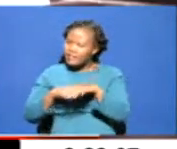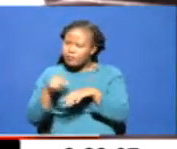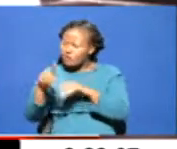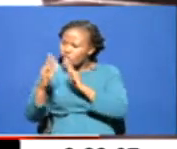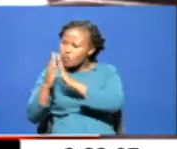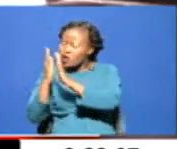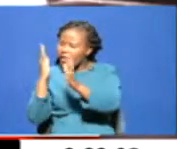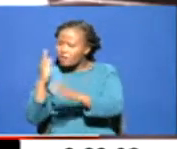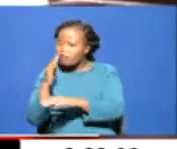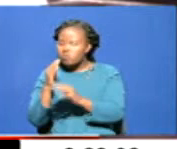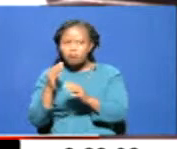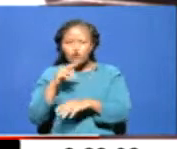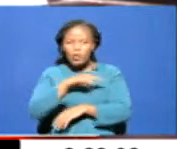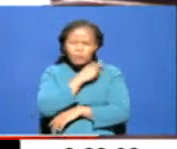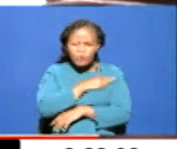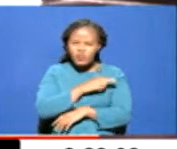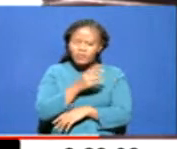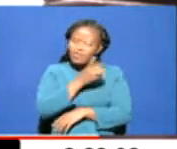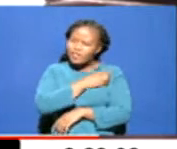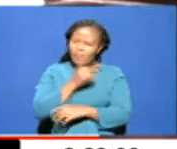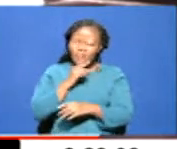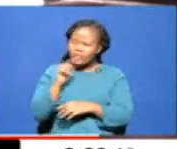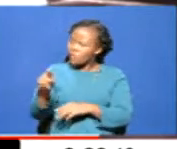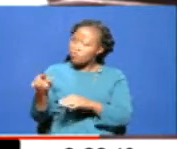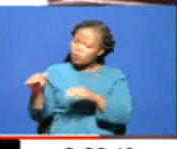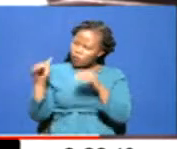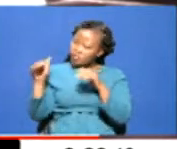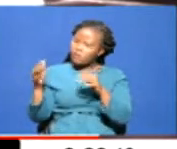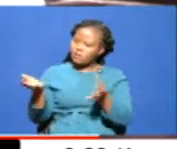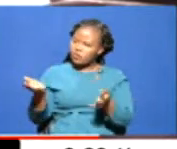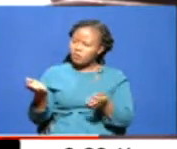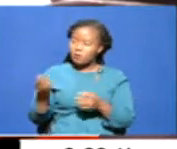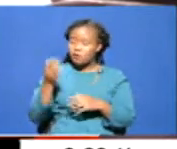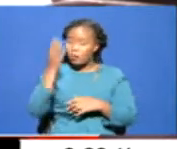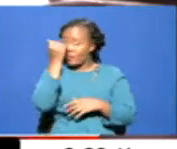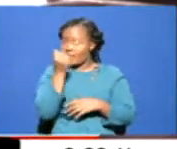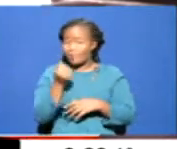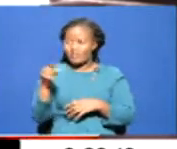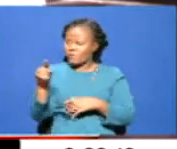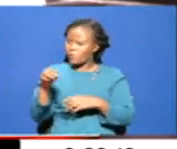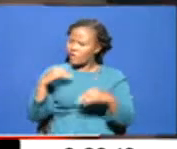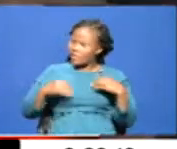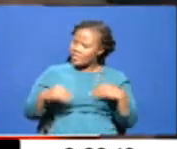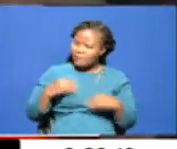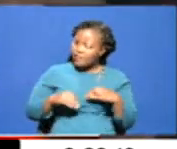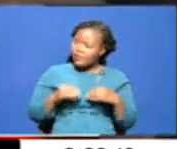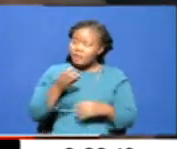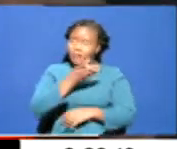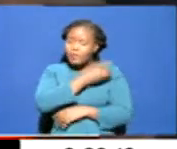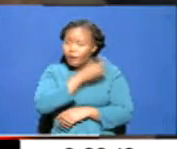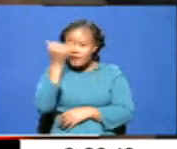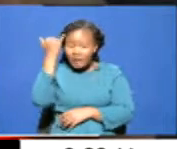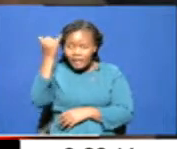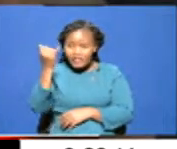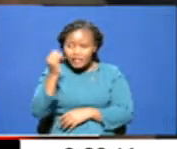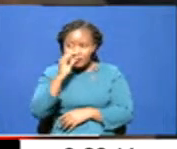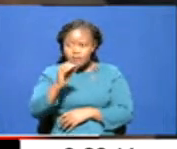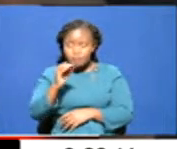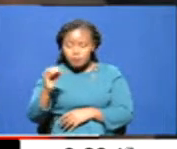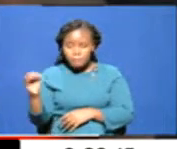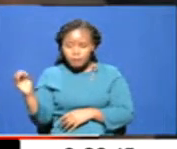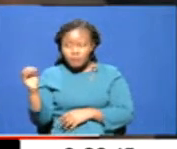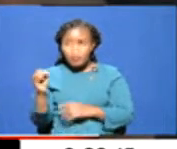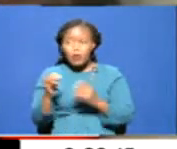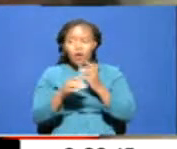wewe ungoje kwanza. Kwa nini ungoje? Kwa sababu ni disability ya juu bila tadili na wewe. The organization's leadership say